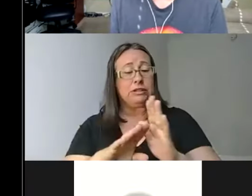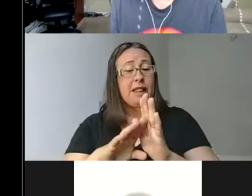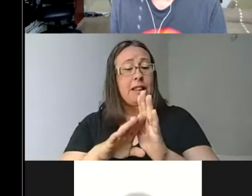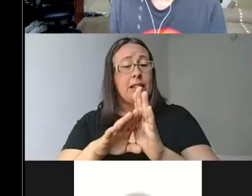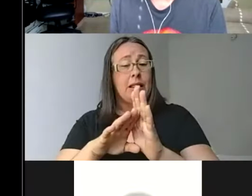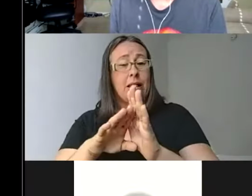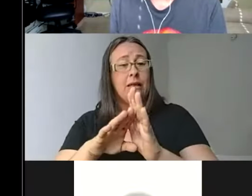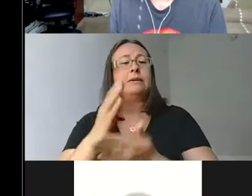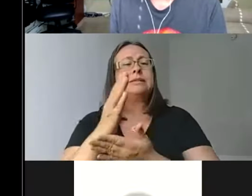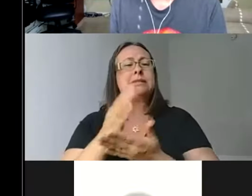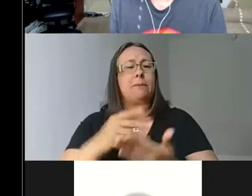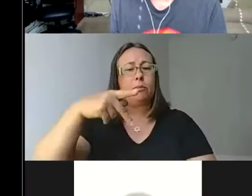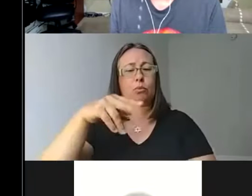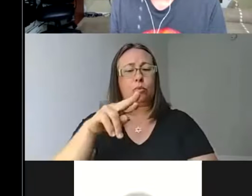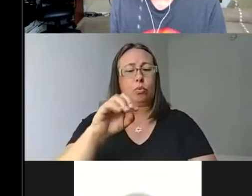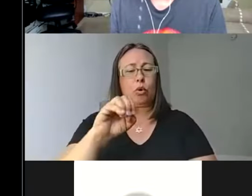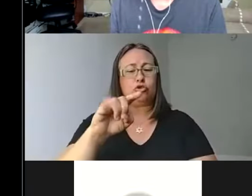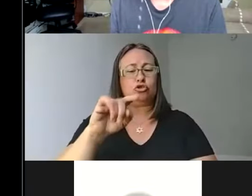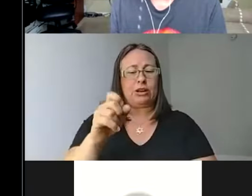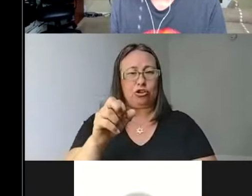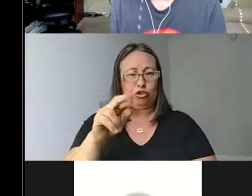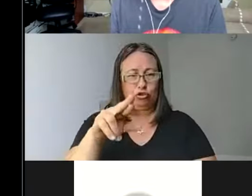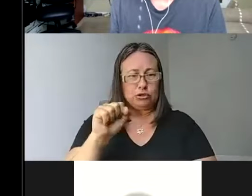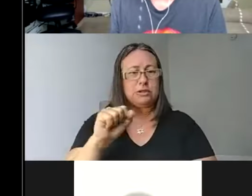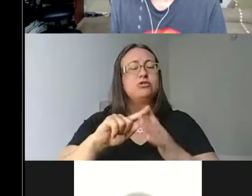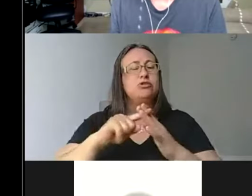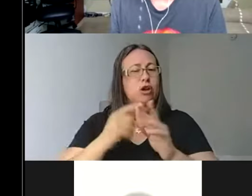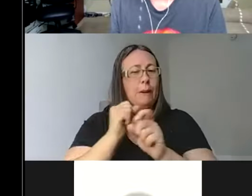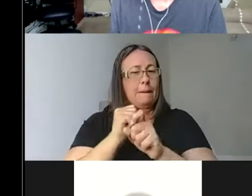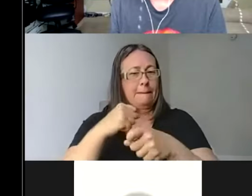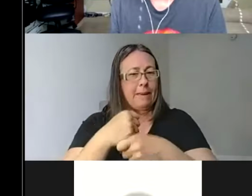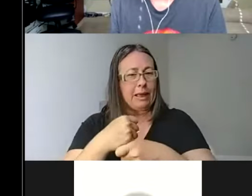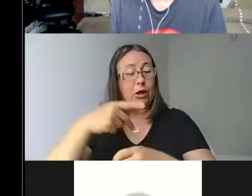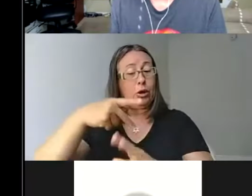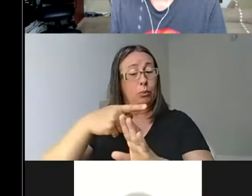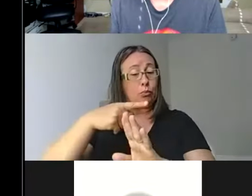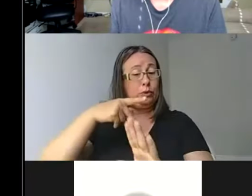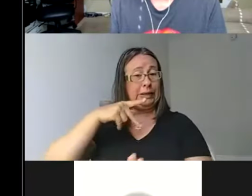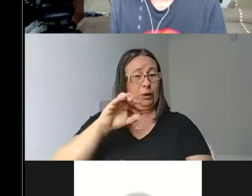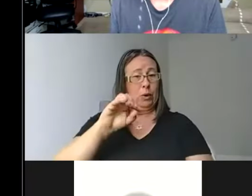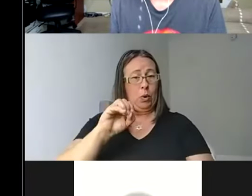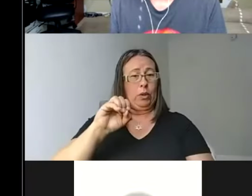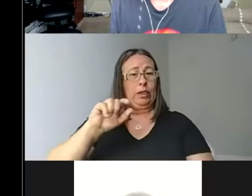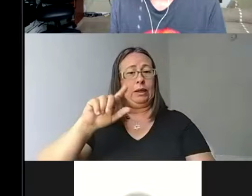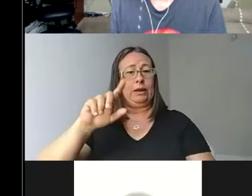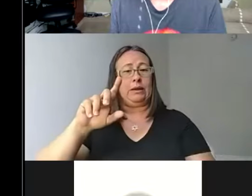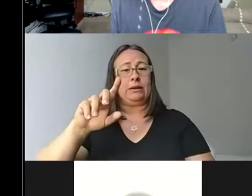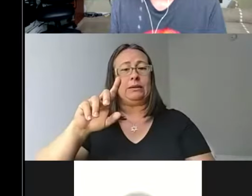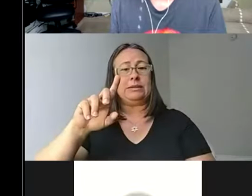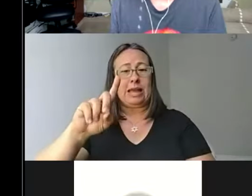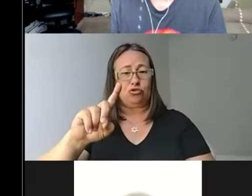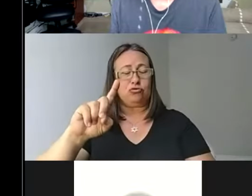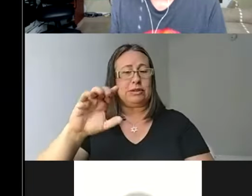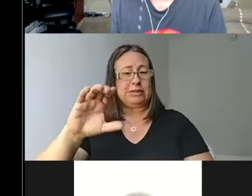of these progenitors start making these oligodendrocyte precursor cells, which go on to make oligodendrocytes. So by the